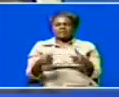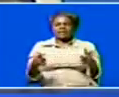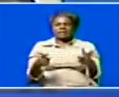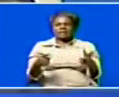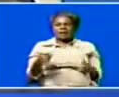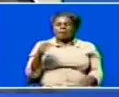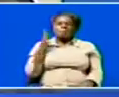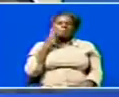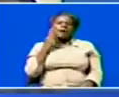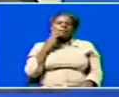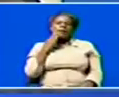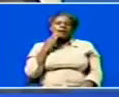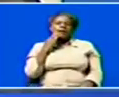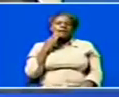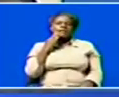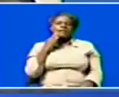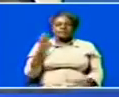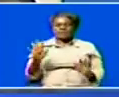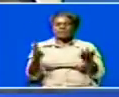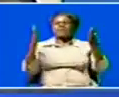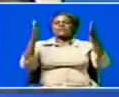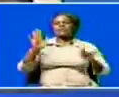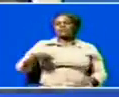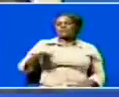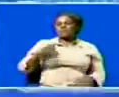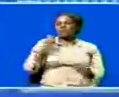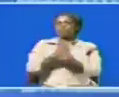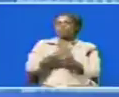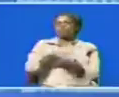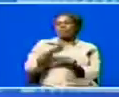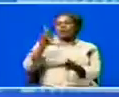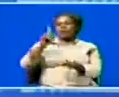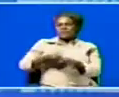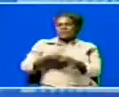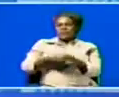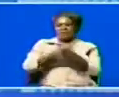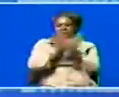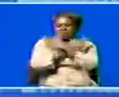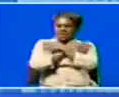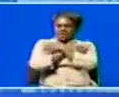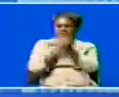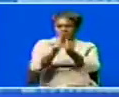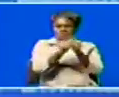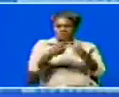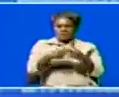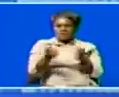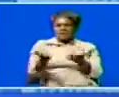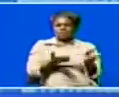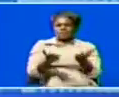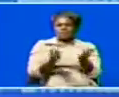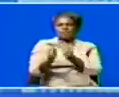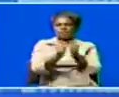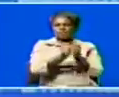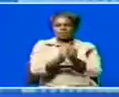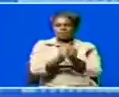the mamas. I get it. So you're celebrating women. So it's, can we do something more when those female friendships come together? Mm-hmm. Can we start businesses together? Can we